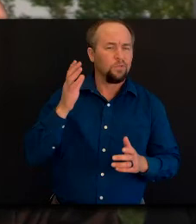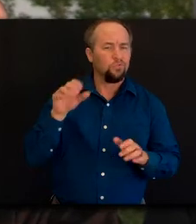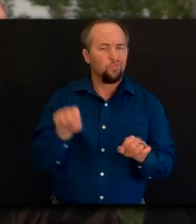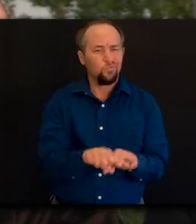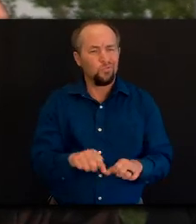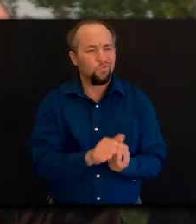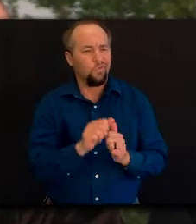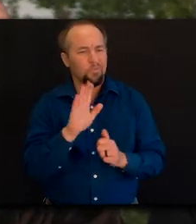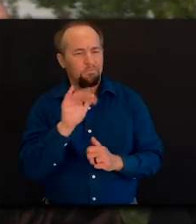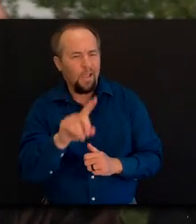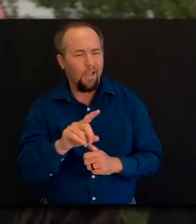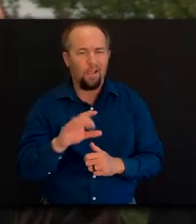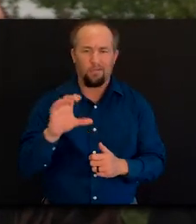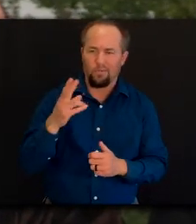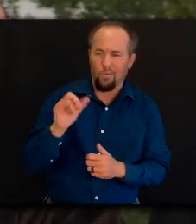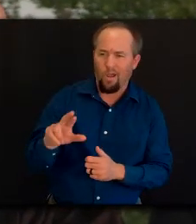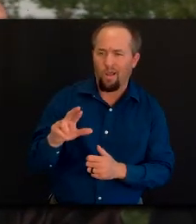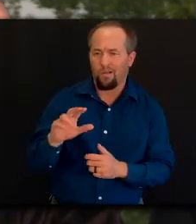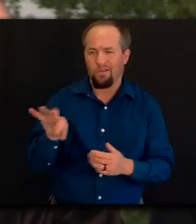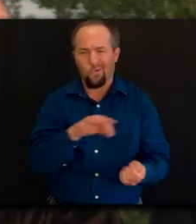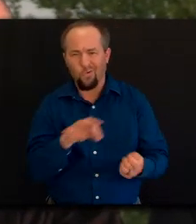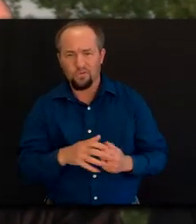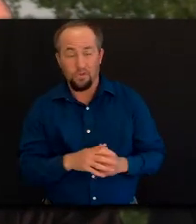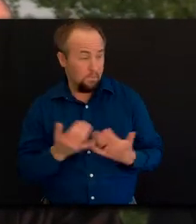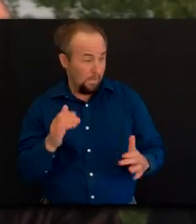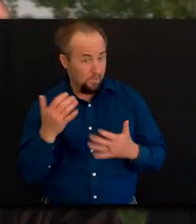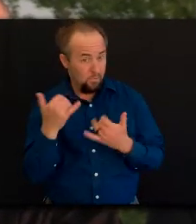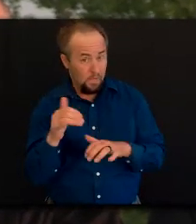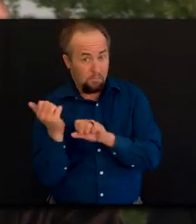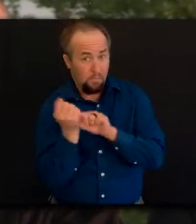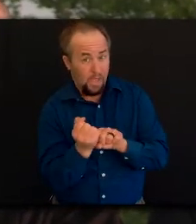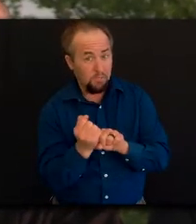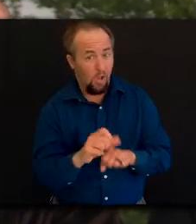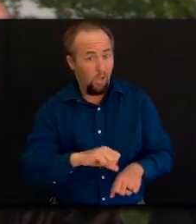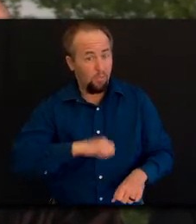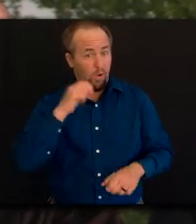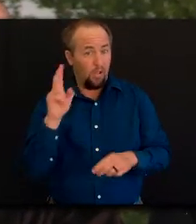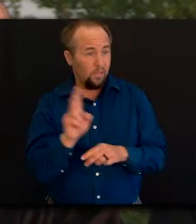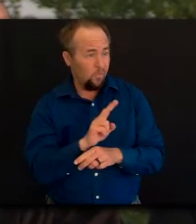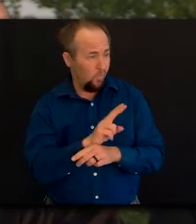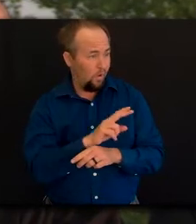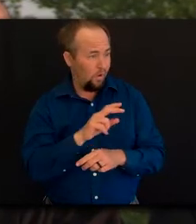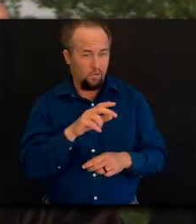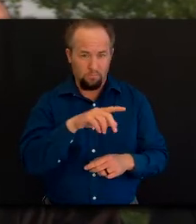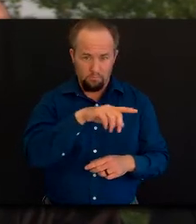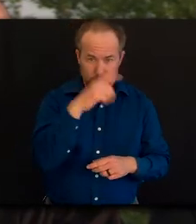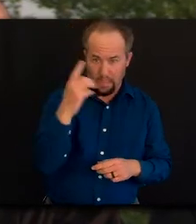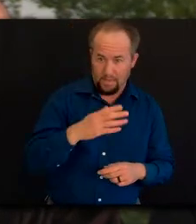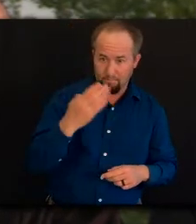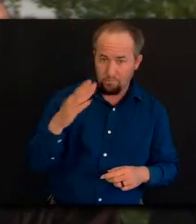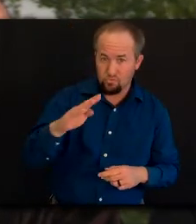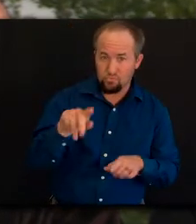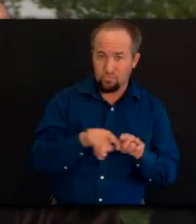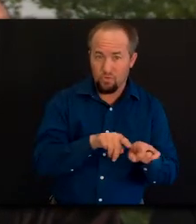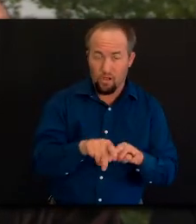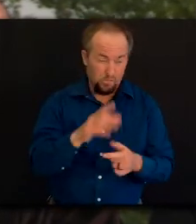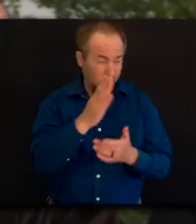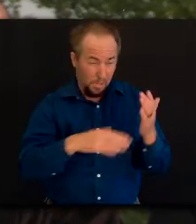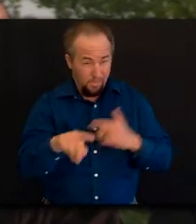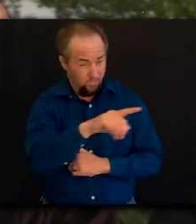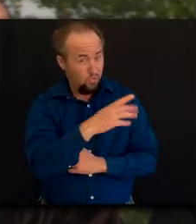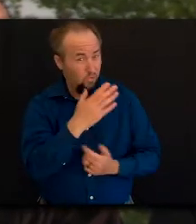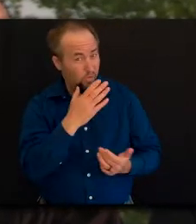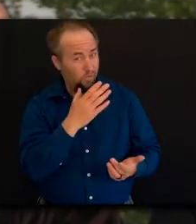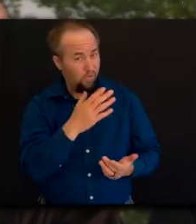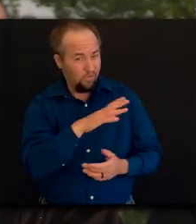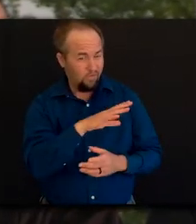orchestra. Maybe you play baseball and proudly wear your Raven black and blue socks. There are some among you who even embody